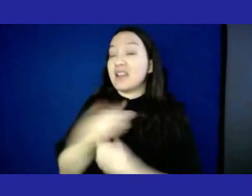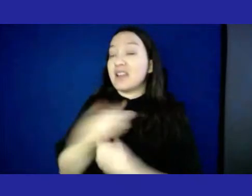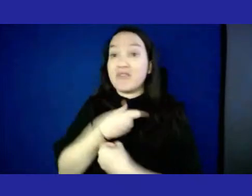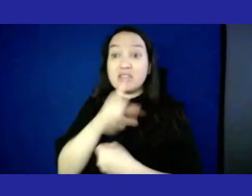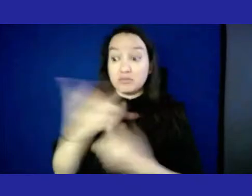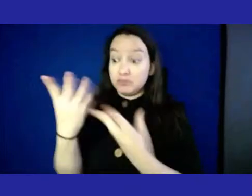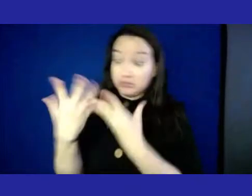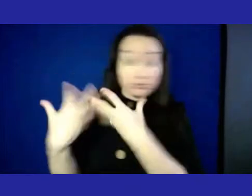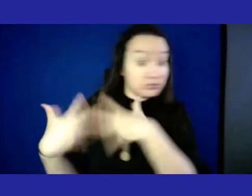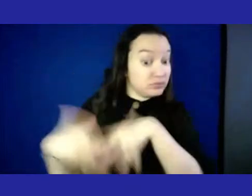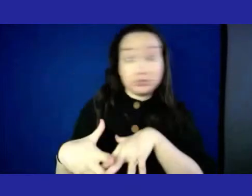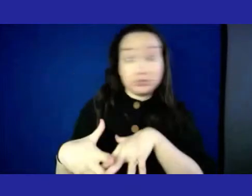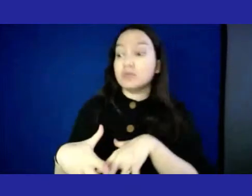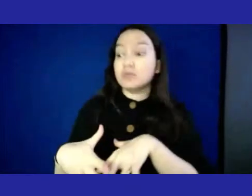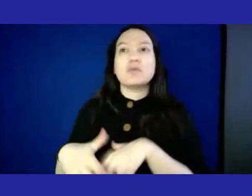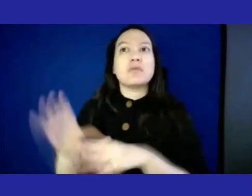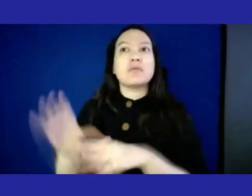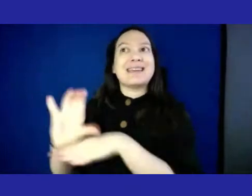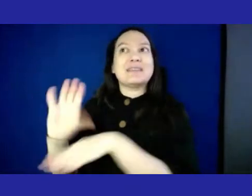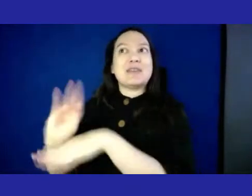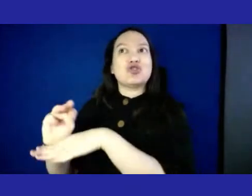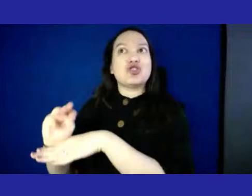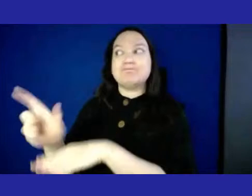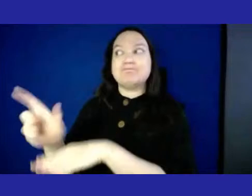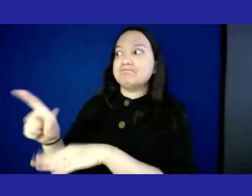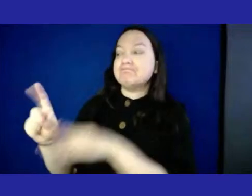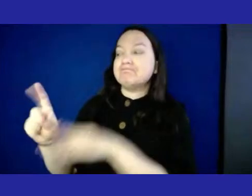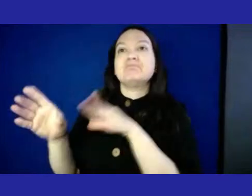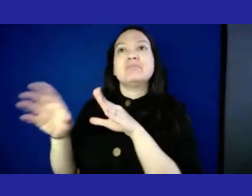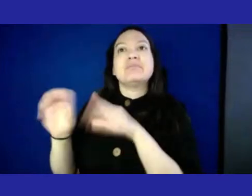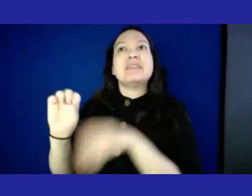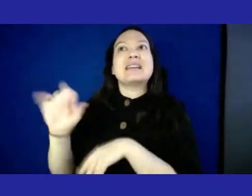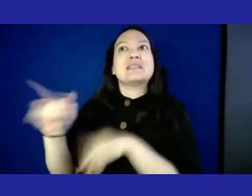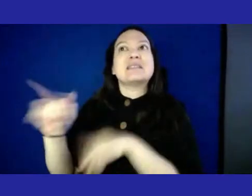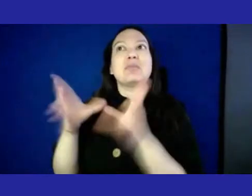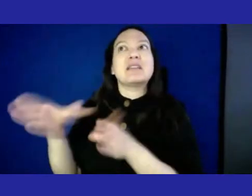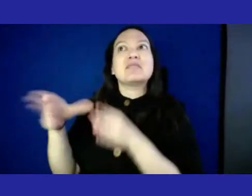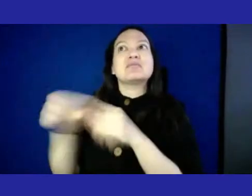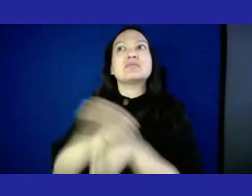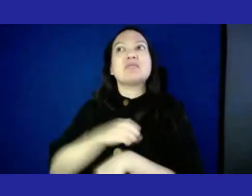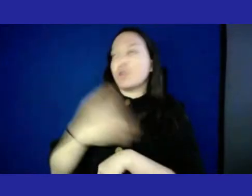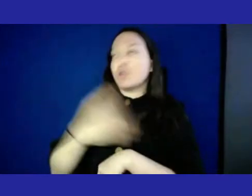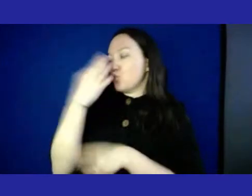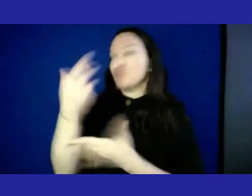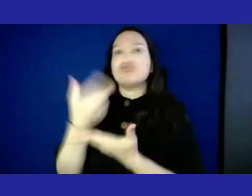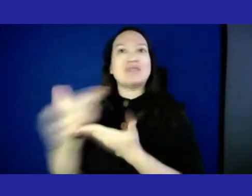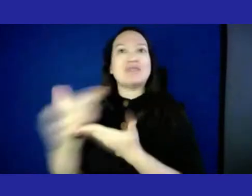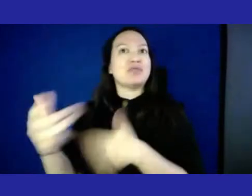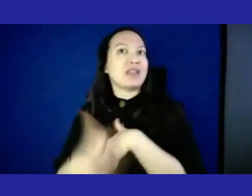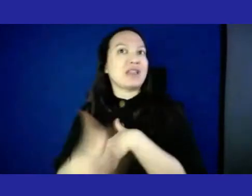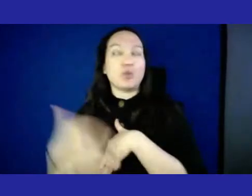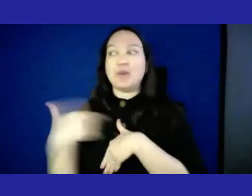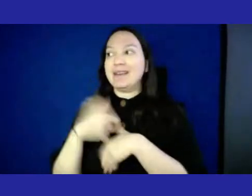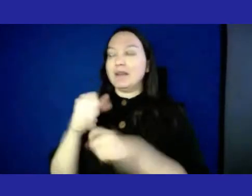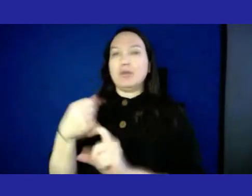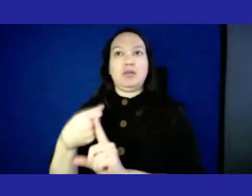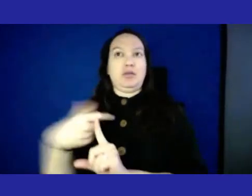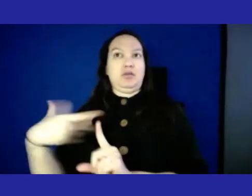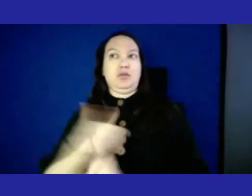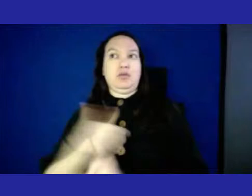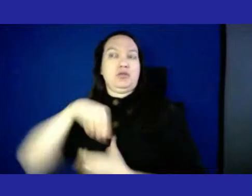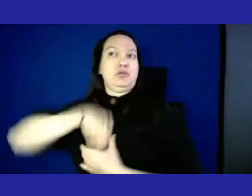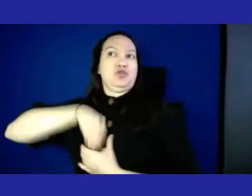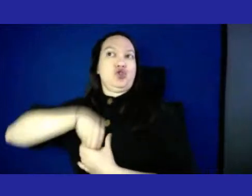coming together on the front end so that those case managers, those exit planning staff know what resources are available. Well, we can build out sort of our